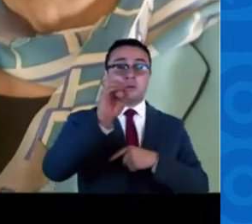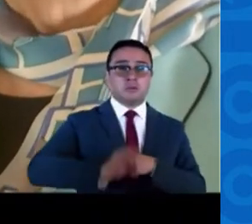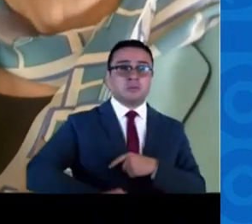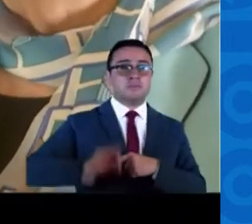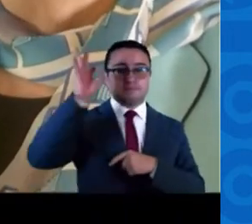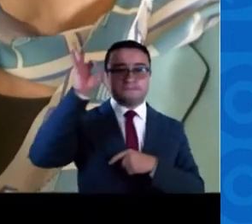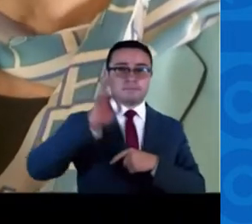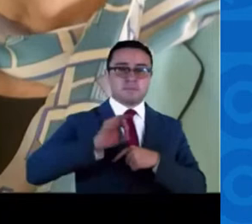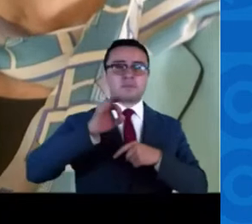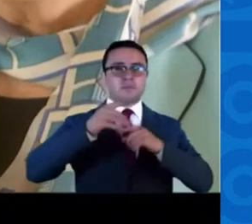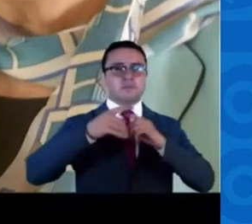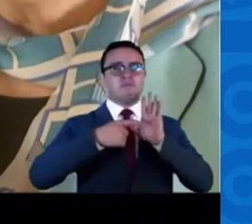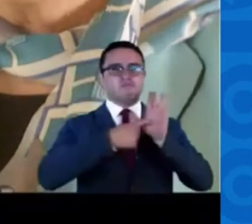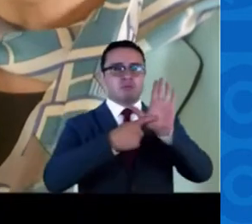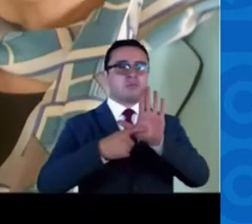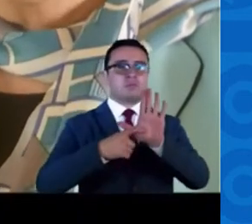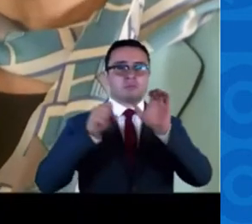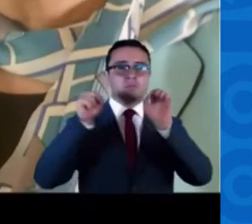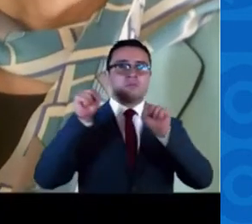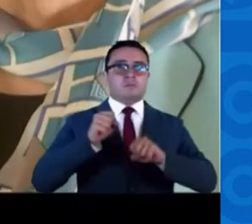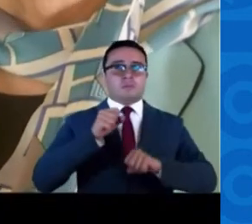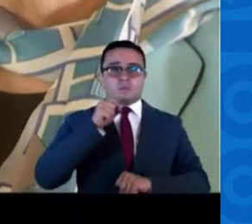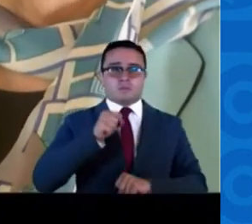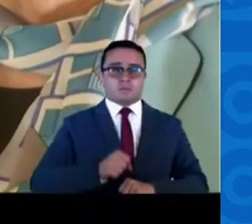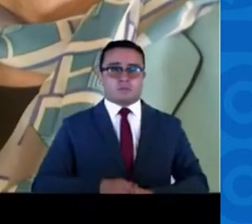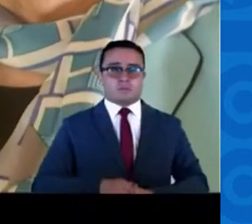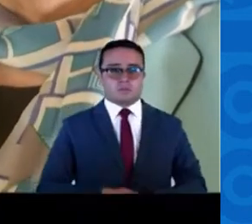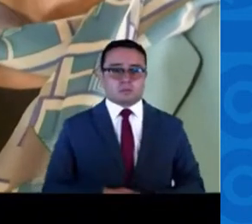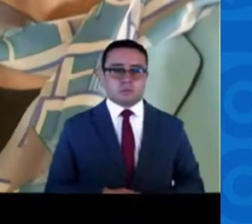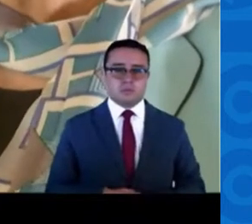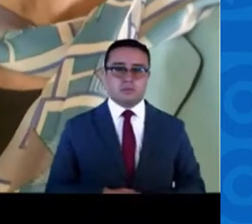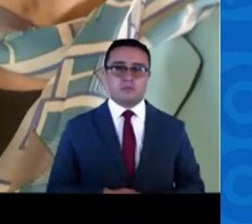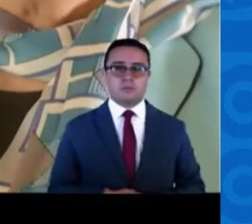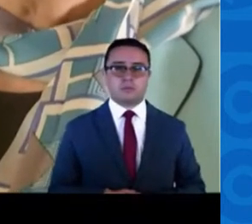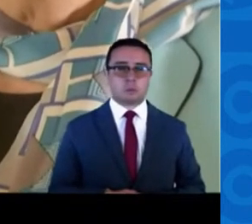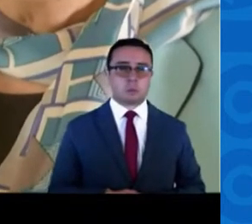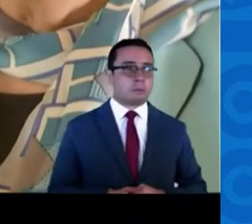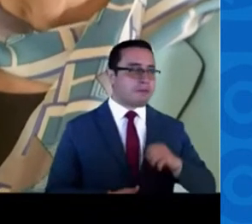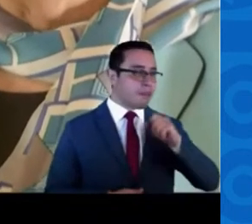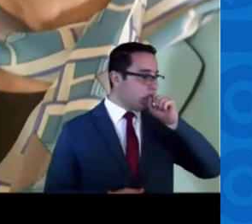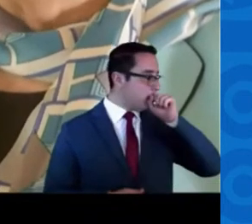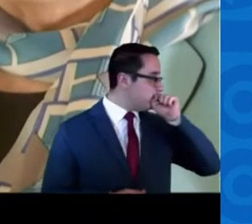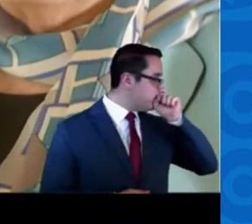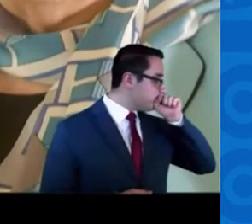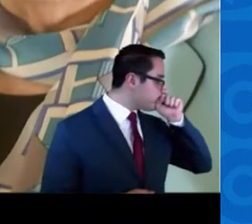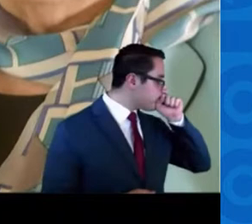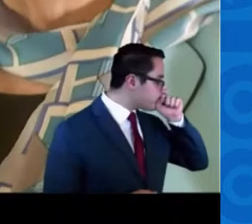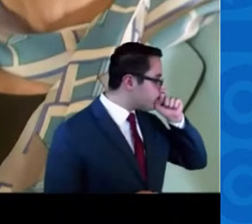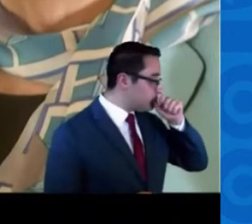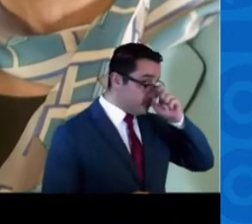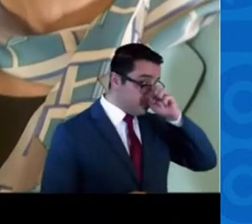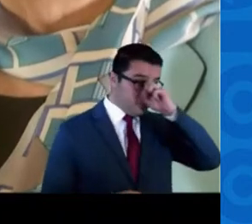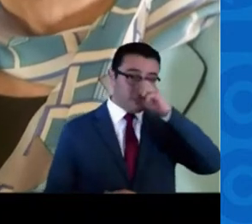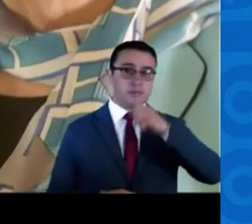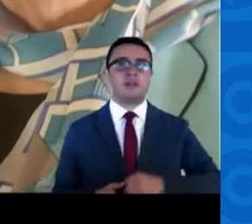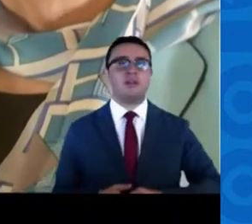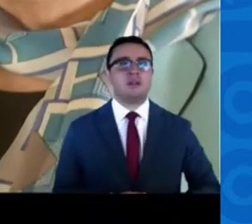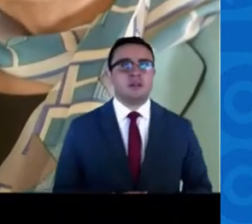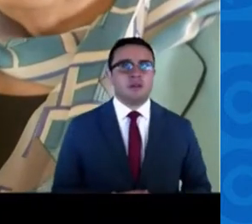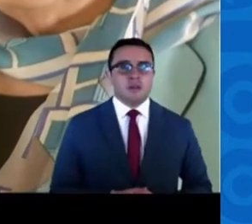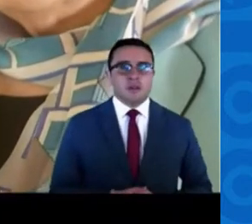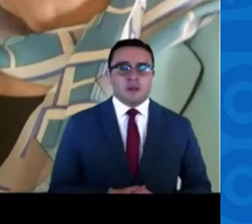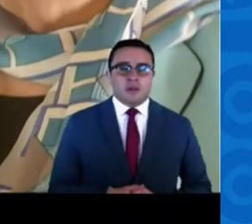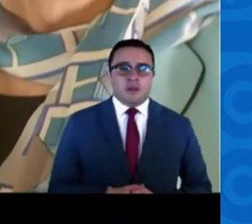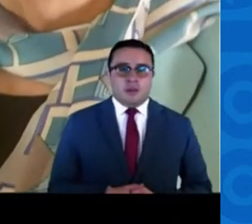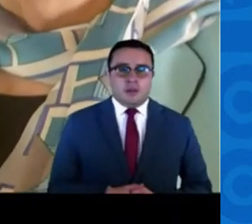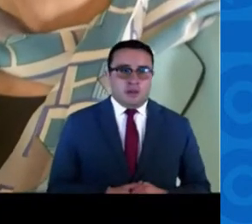to give this to 40% of the family agricultural activities. We believe that there are